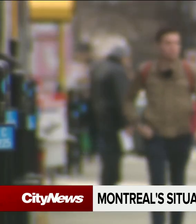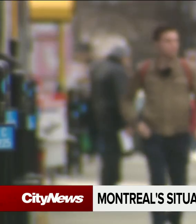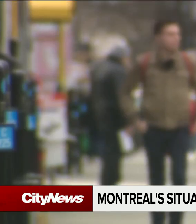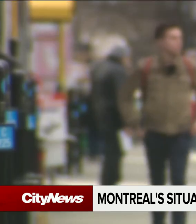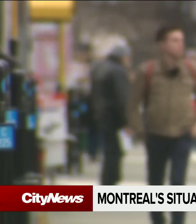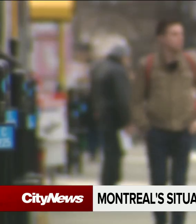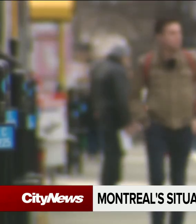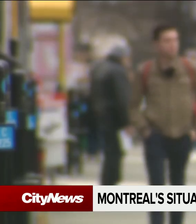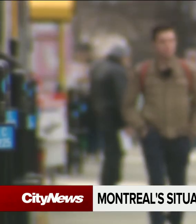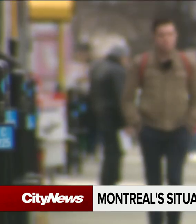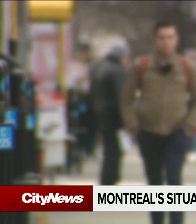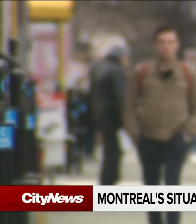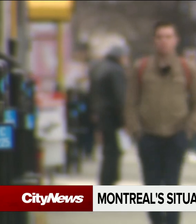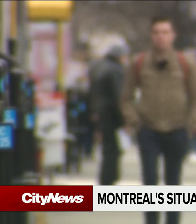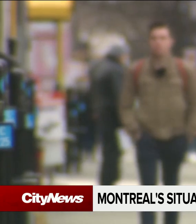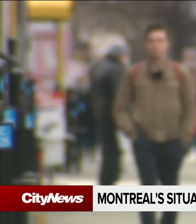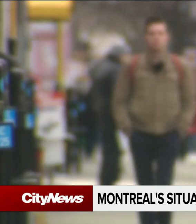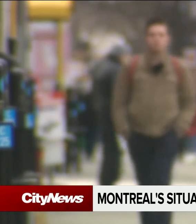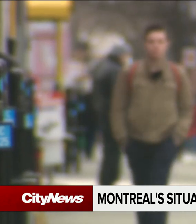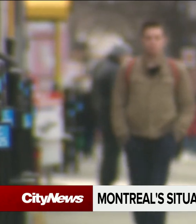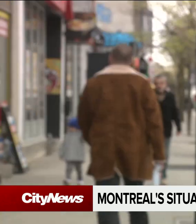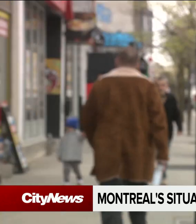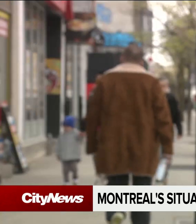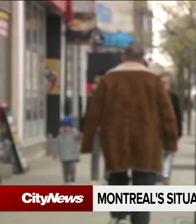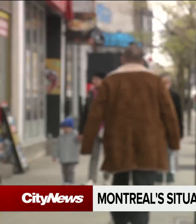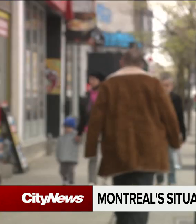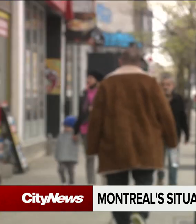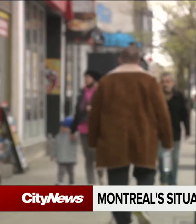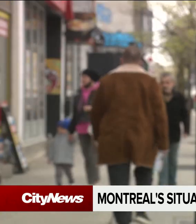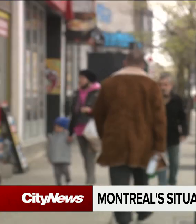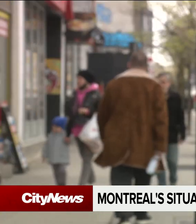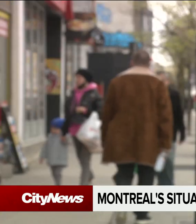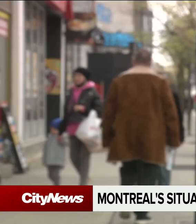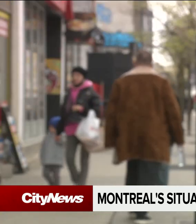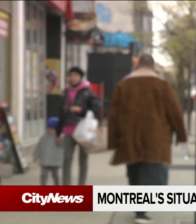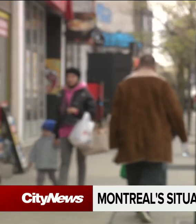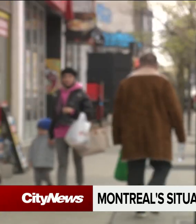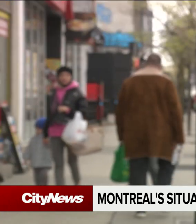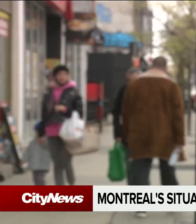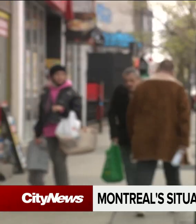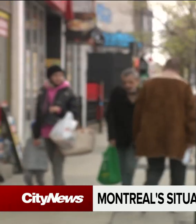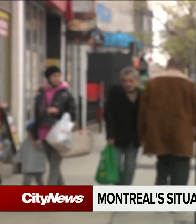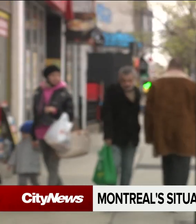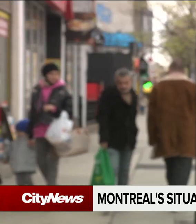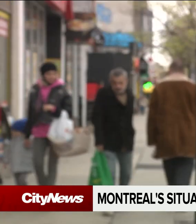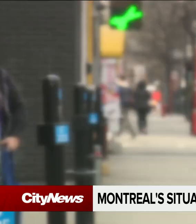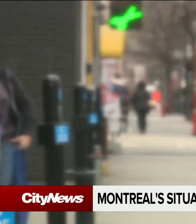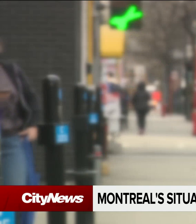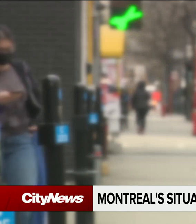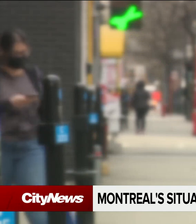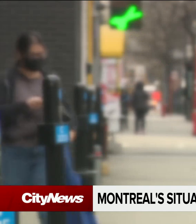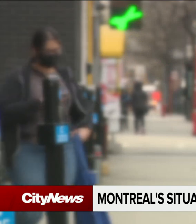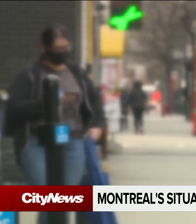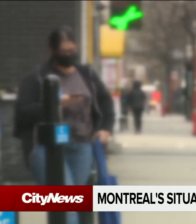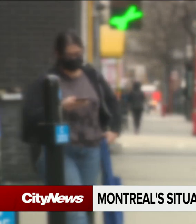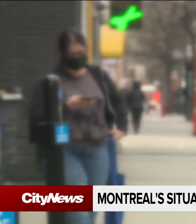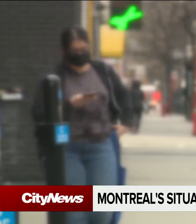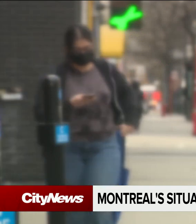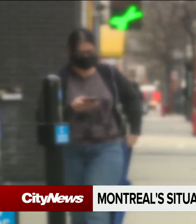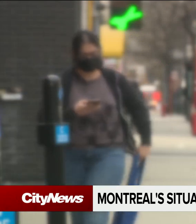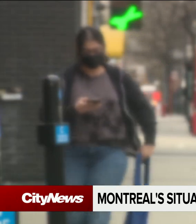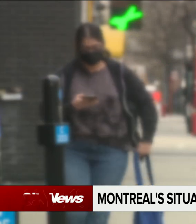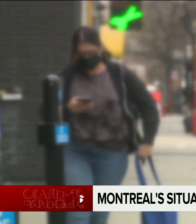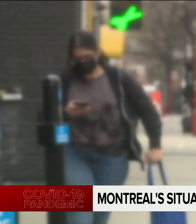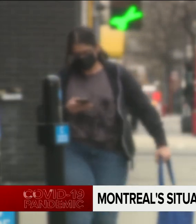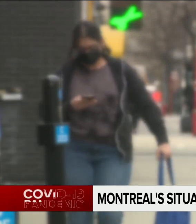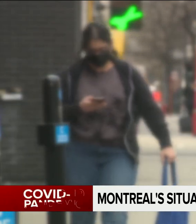Drouin confirming in April, Montreal saw two cases of the B.1.617 variant from travelers that were isolated, which did not result